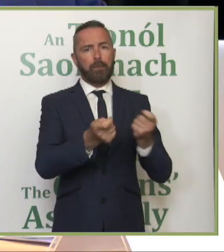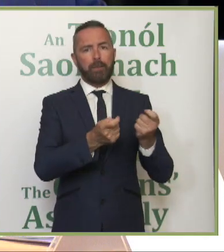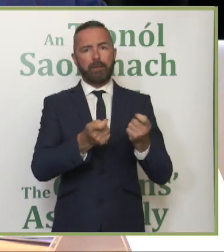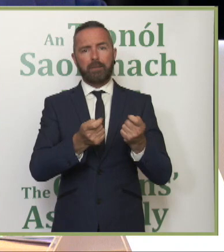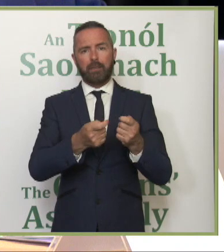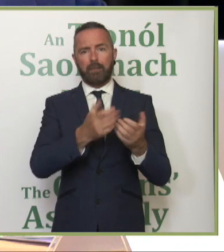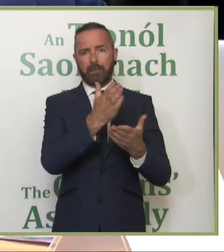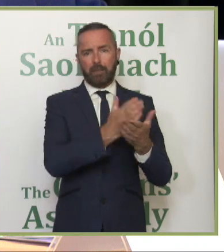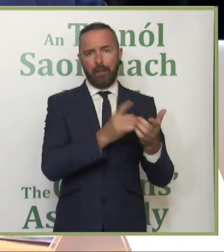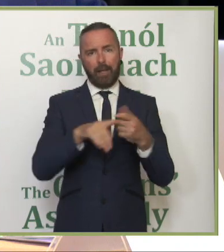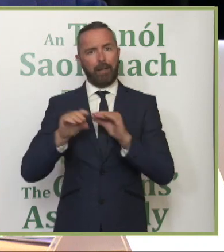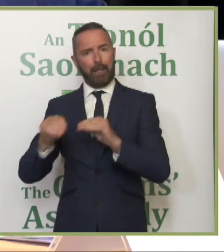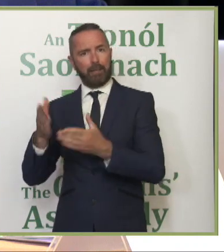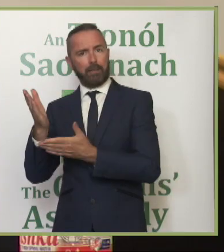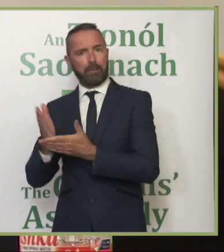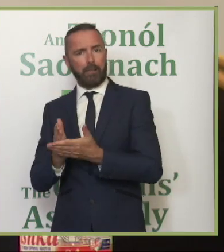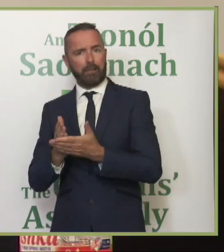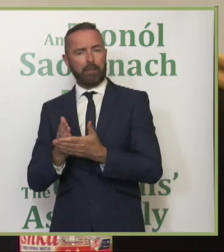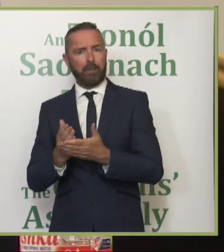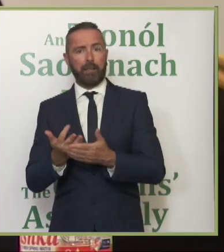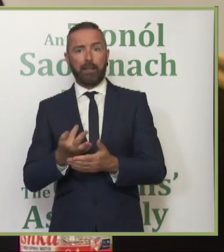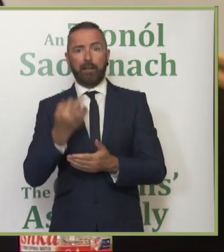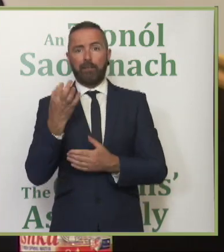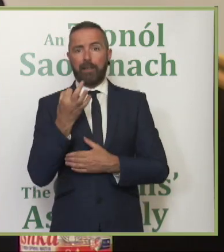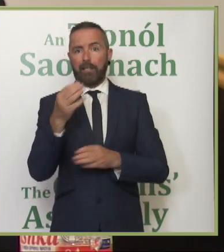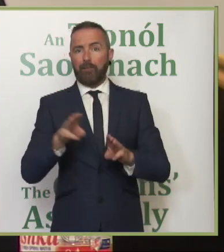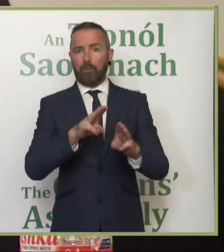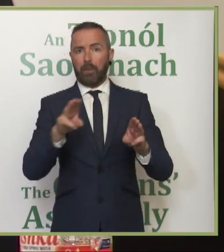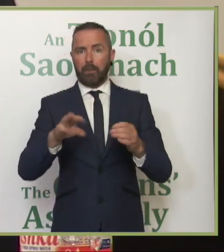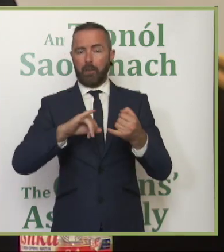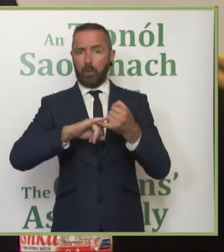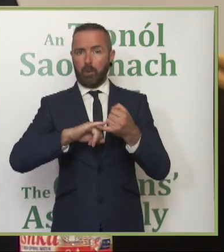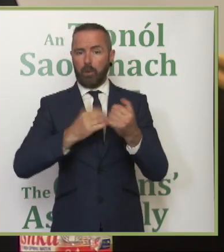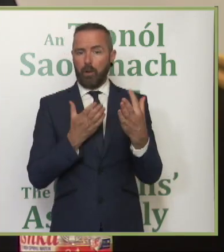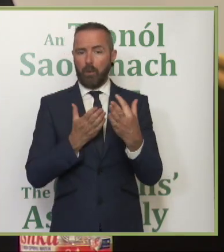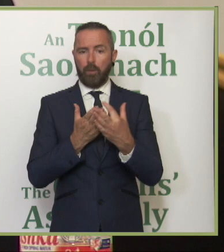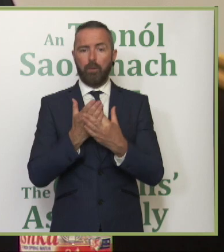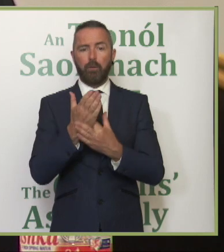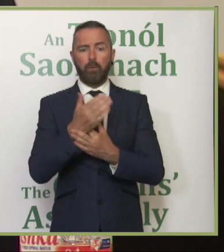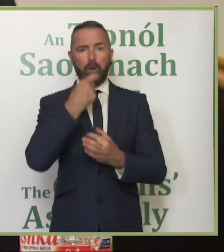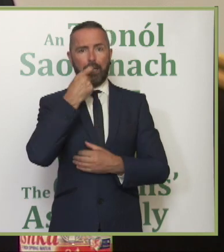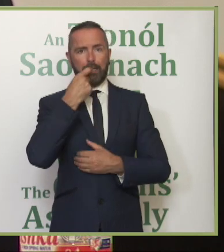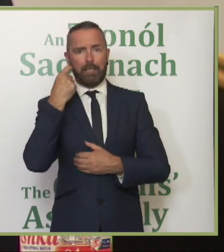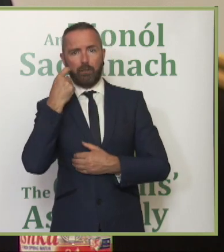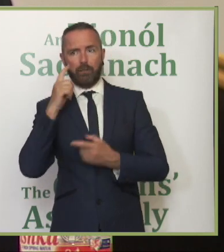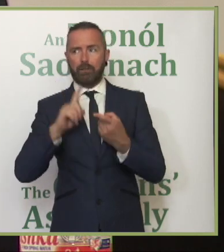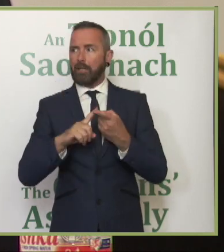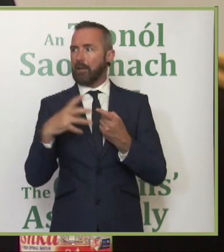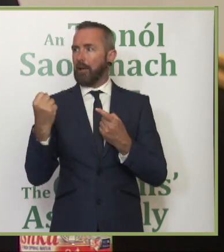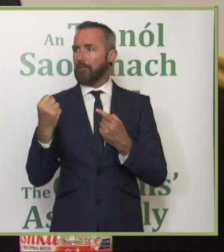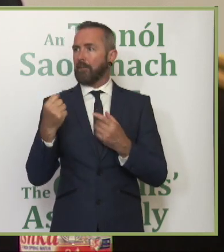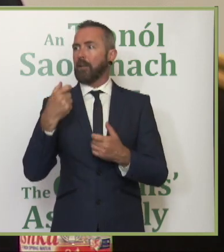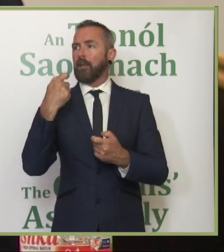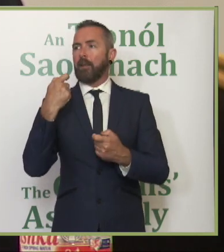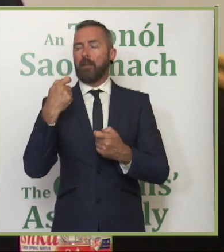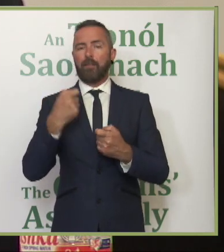education end of things, that giving people who have been through addiction and who have been through then,